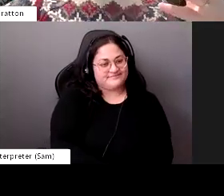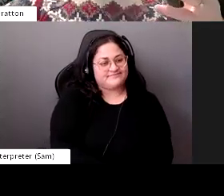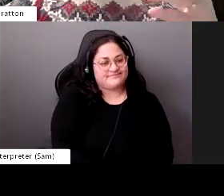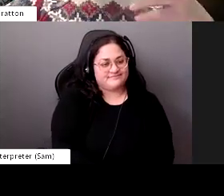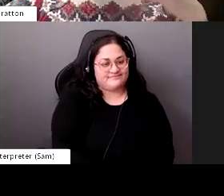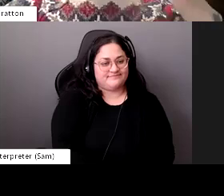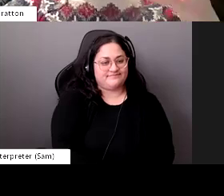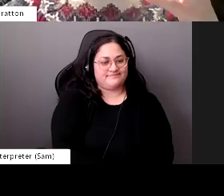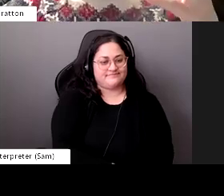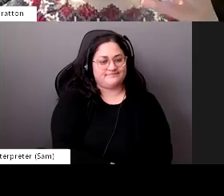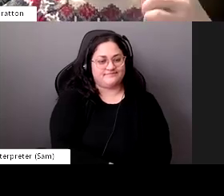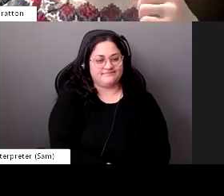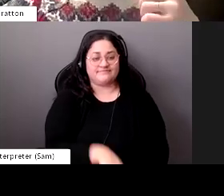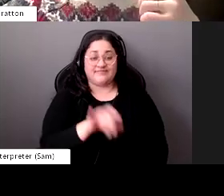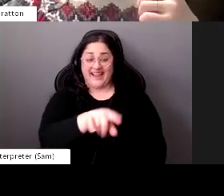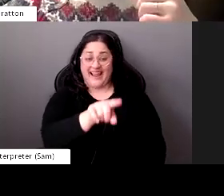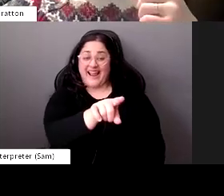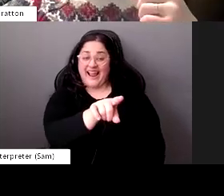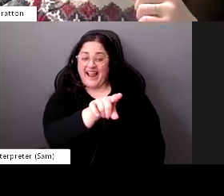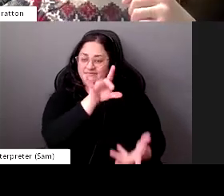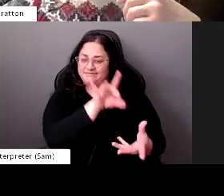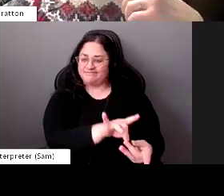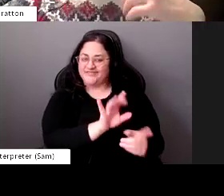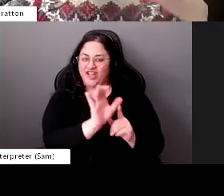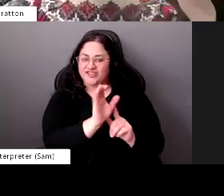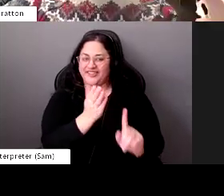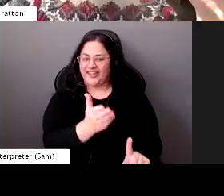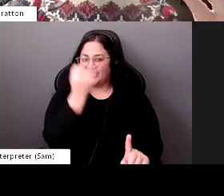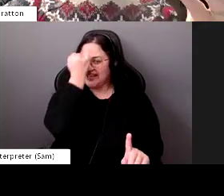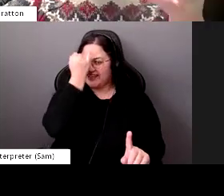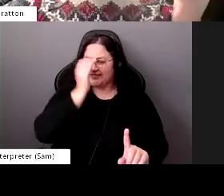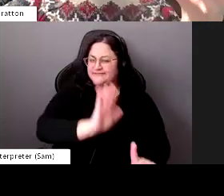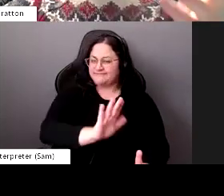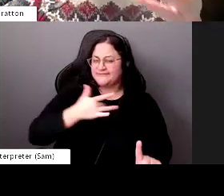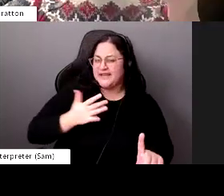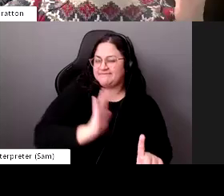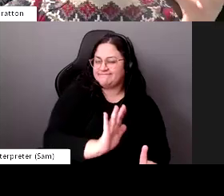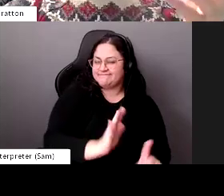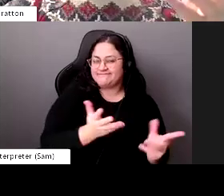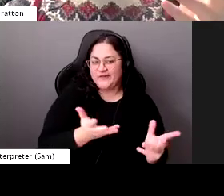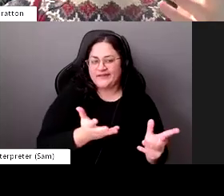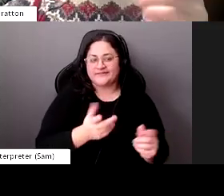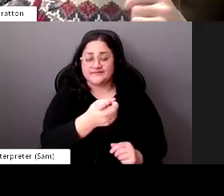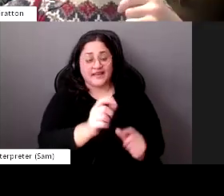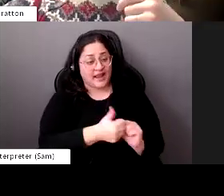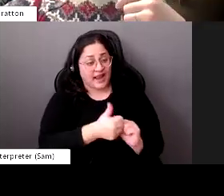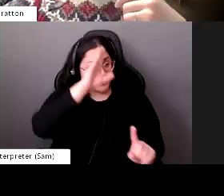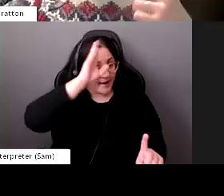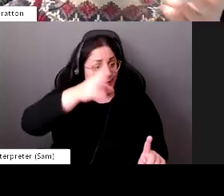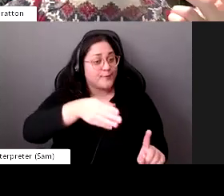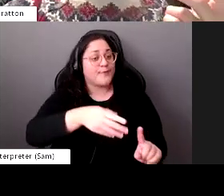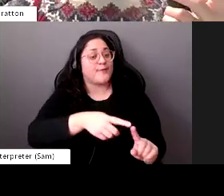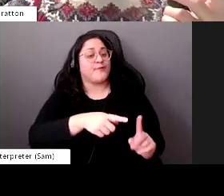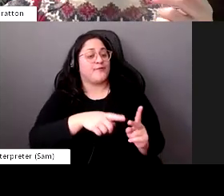things like about the cultural nuances of going to Italy, gives me some ideas on greetings and social etiquette. It gives